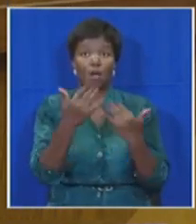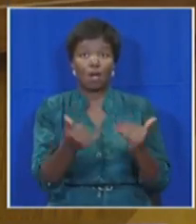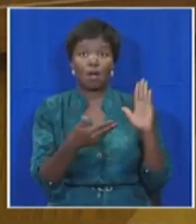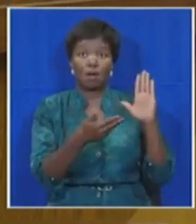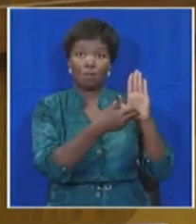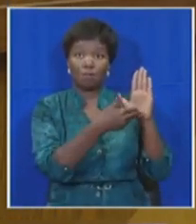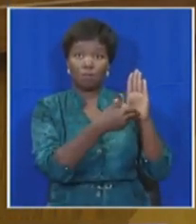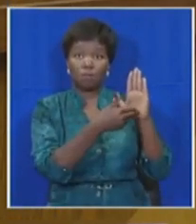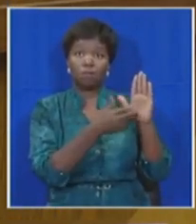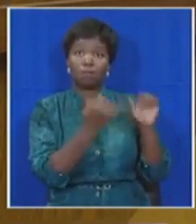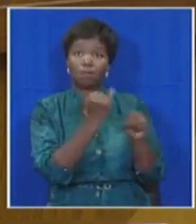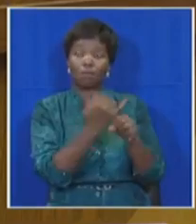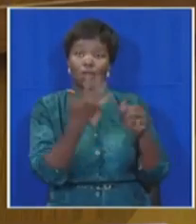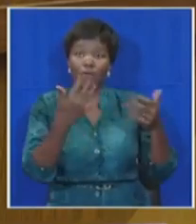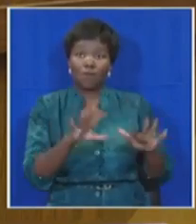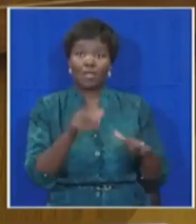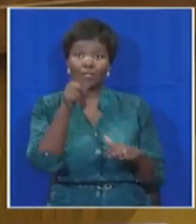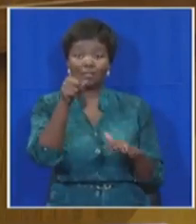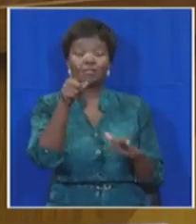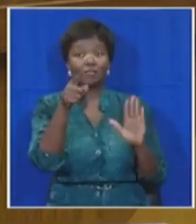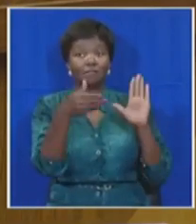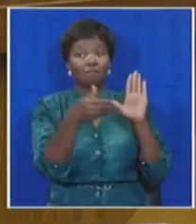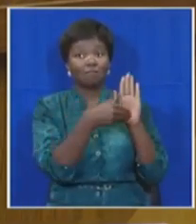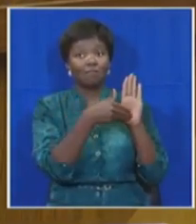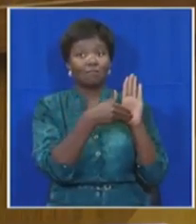of you in terms of their literature.